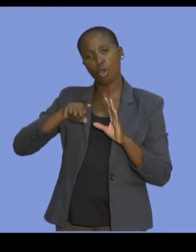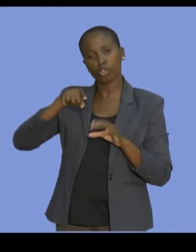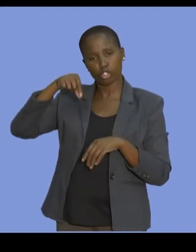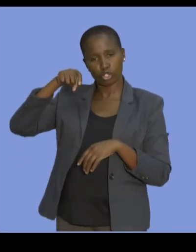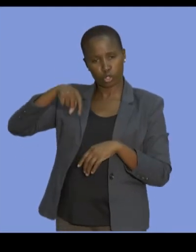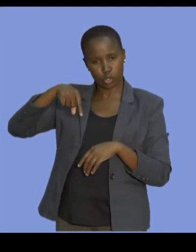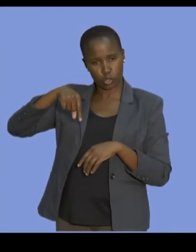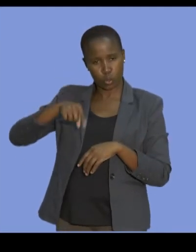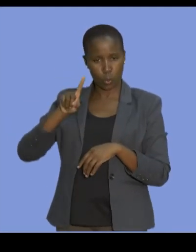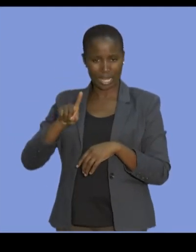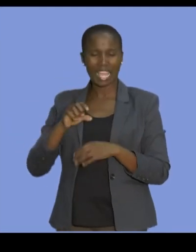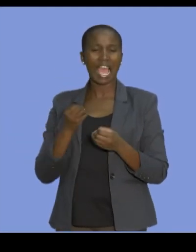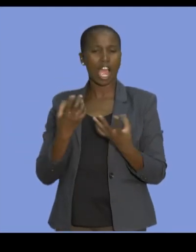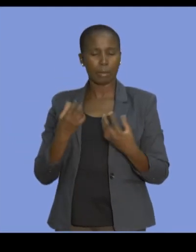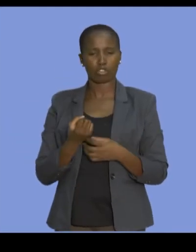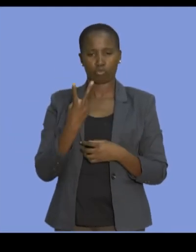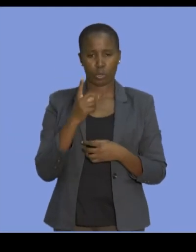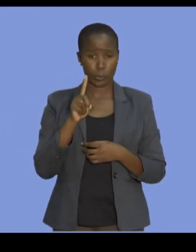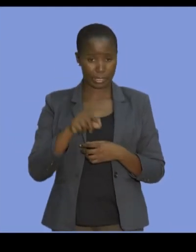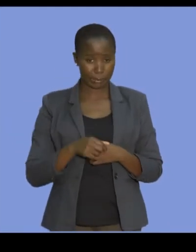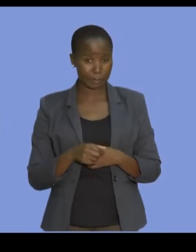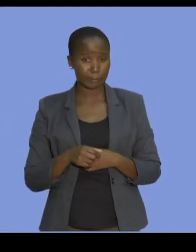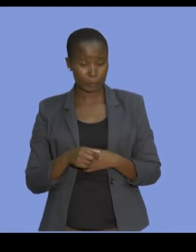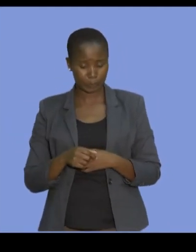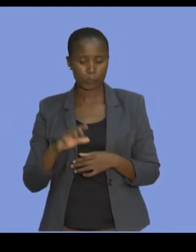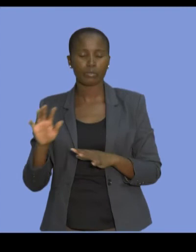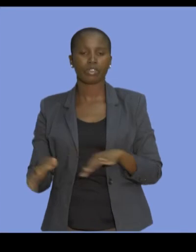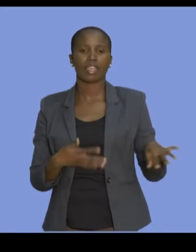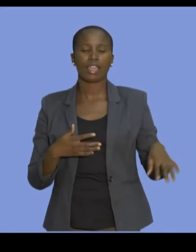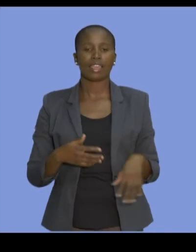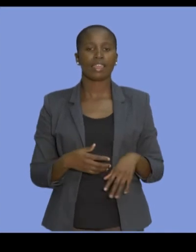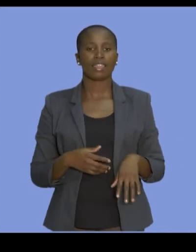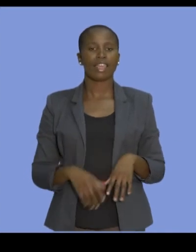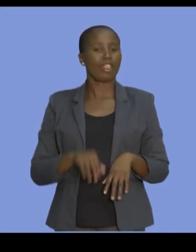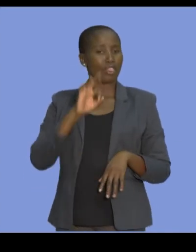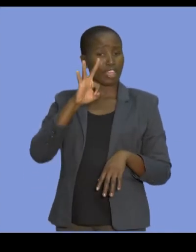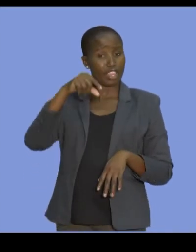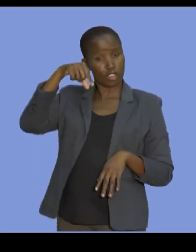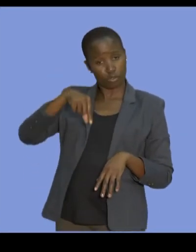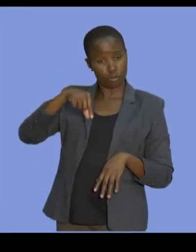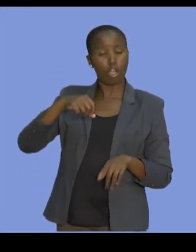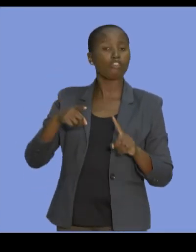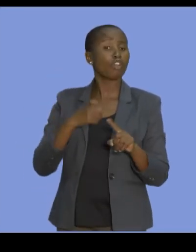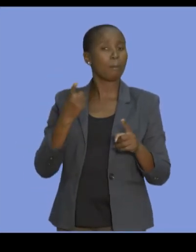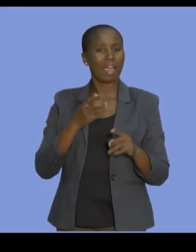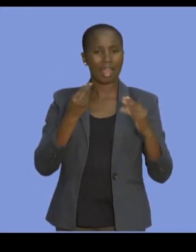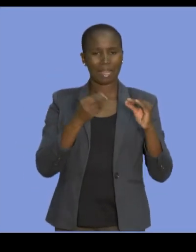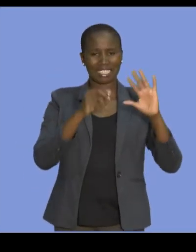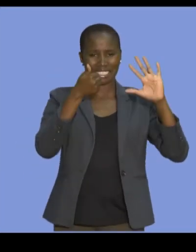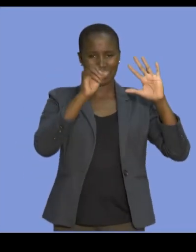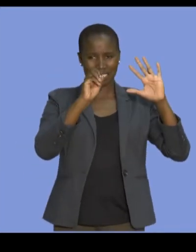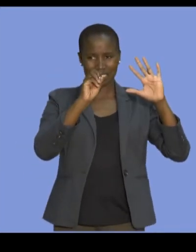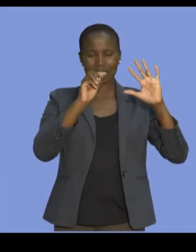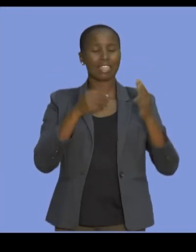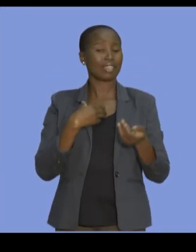21. Then 3/4 of 60, maybe somewhere there.